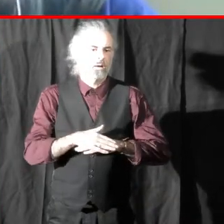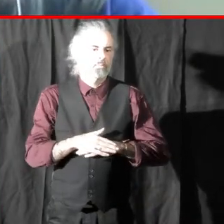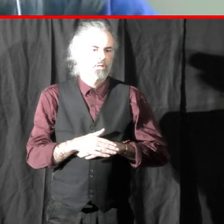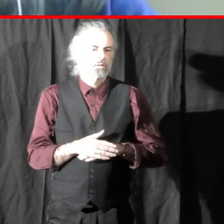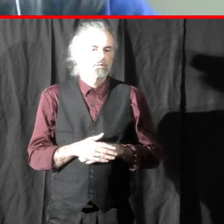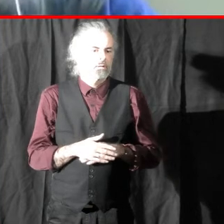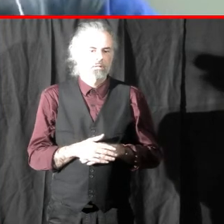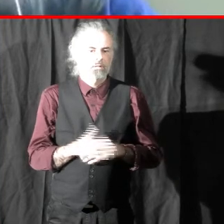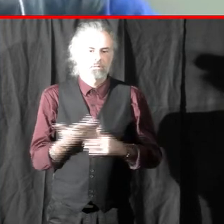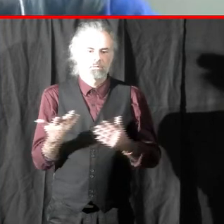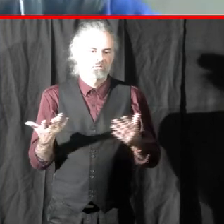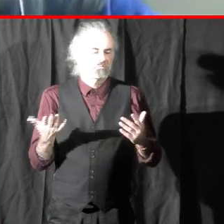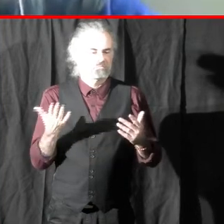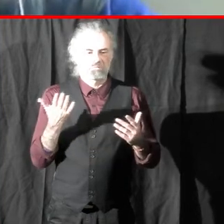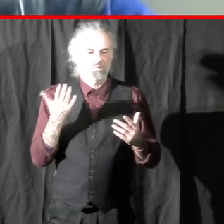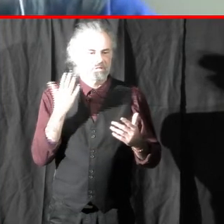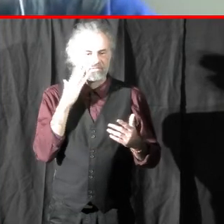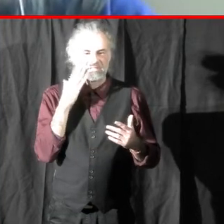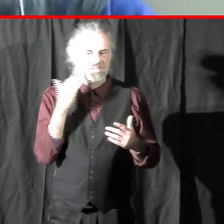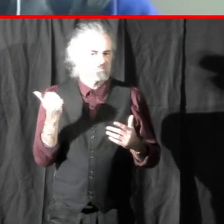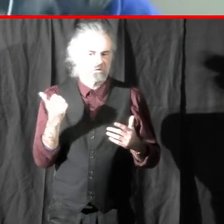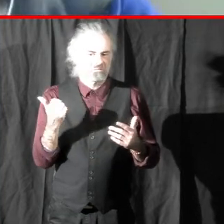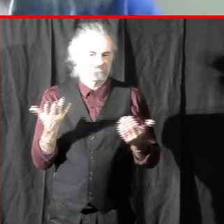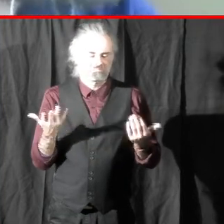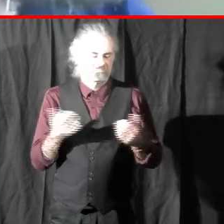if the press is not that good. Look.